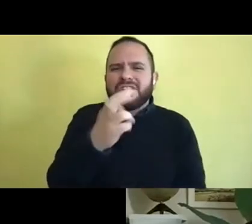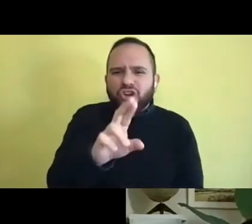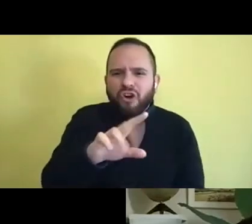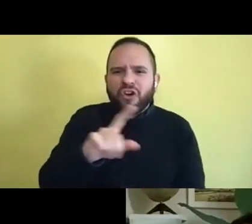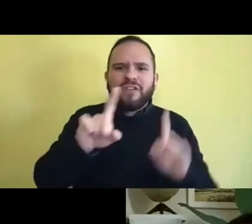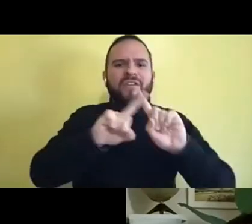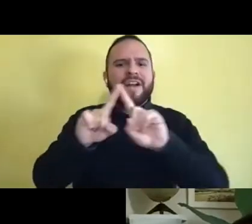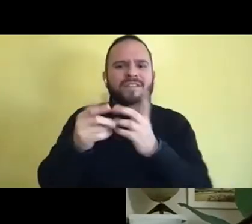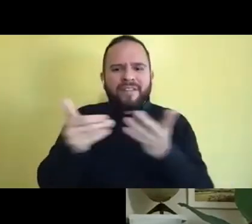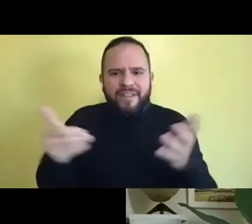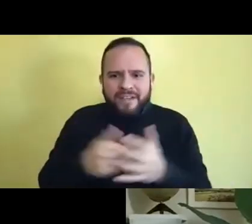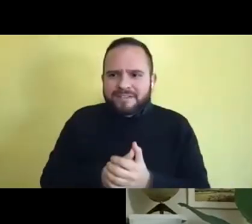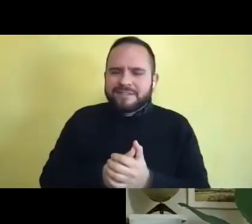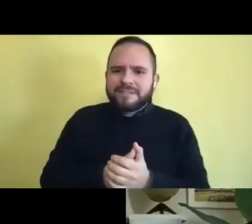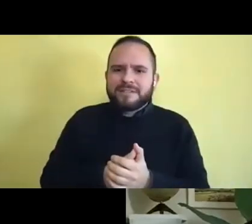things. So